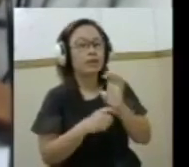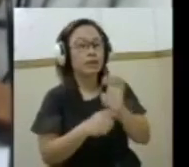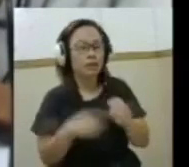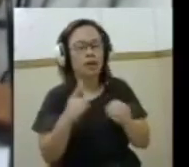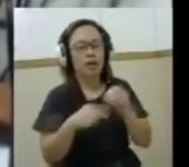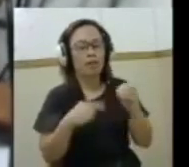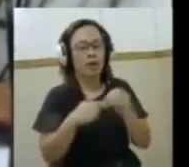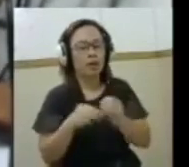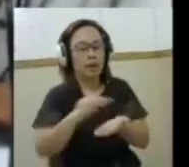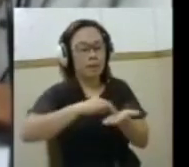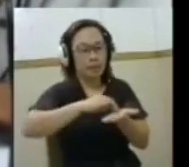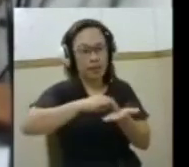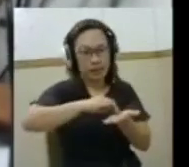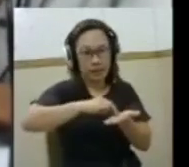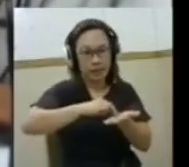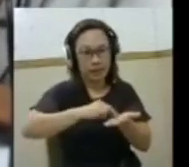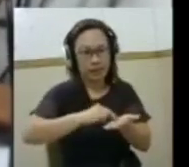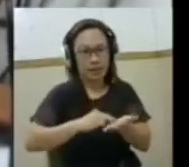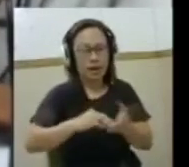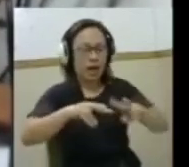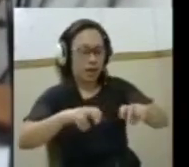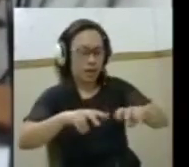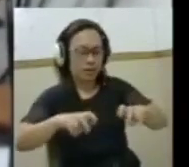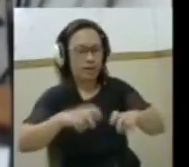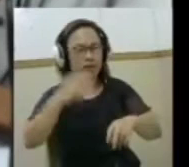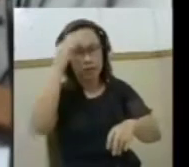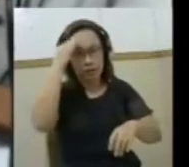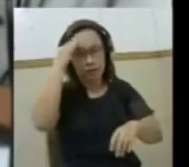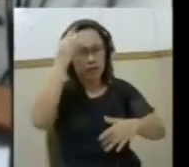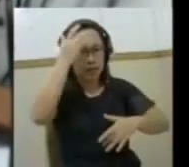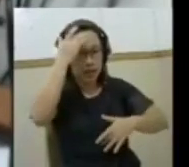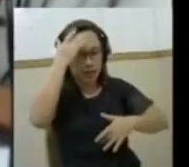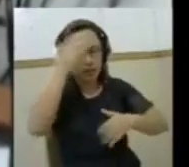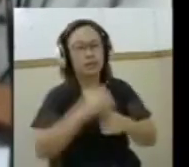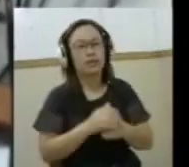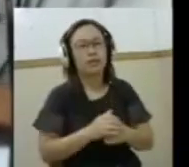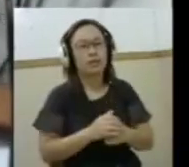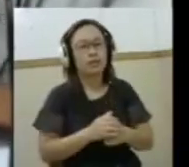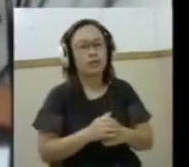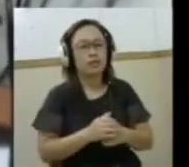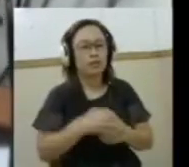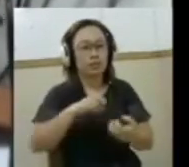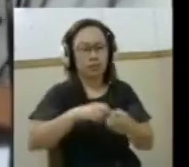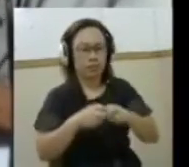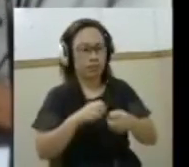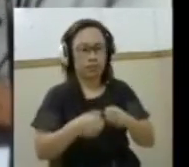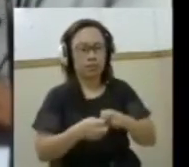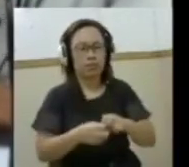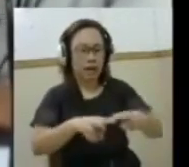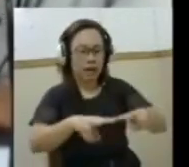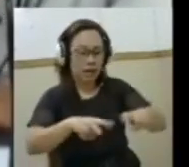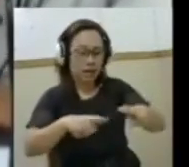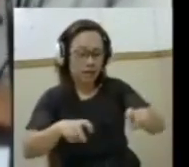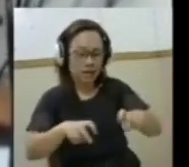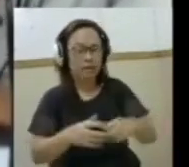might identify diseases, classify symptoms, and come up with the ways to tackle them, right? Right. Even if your enemy